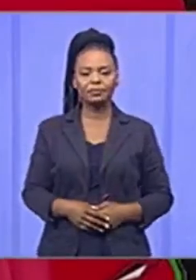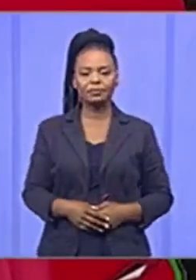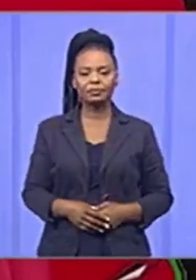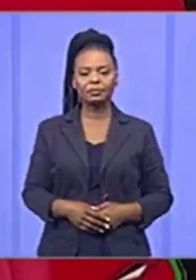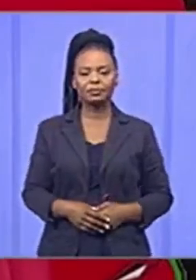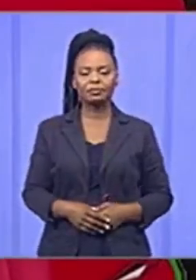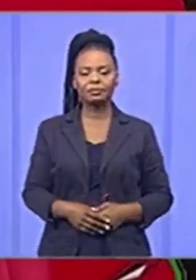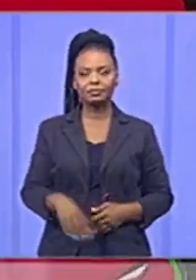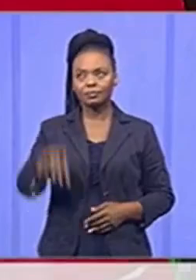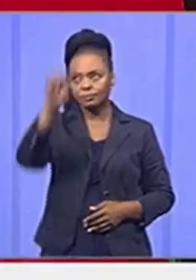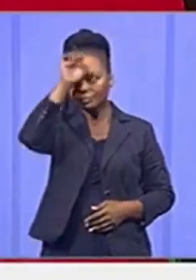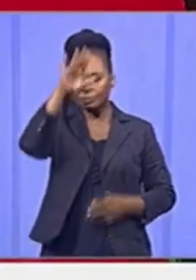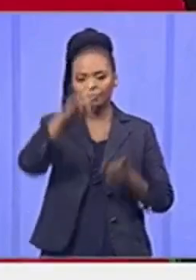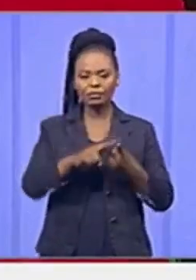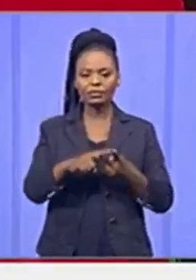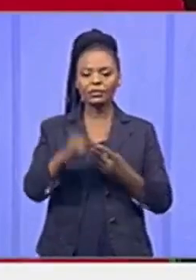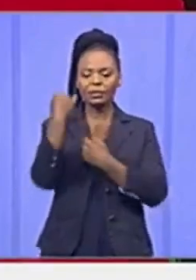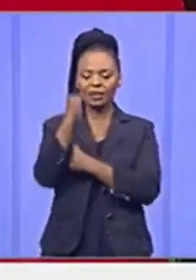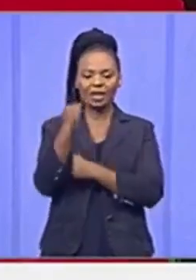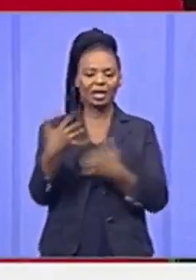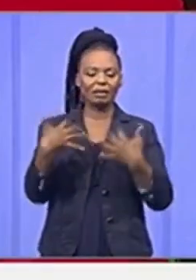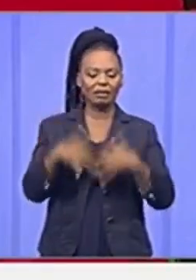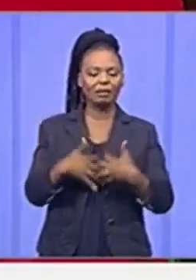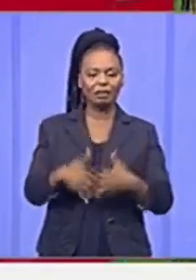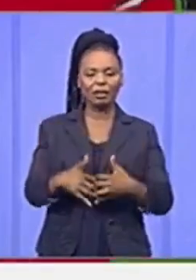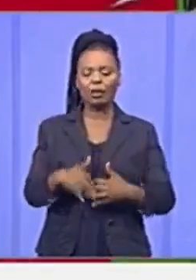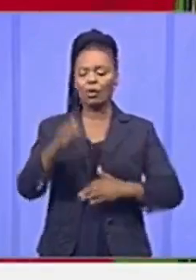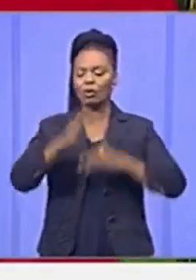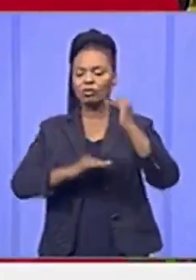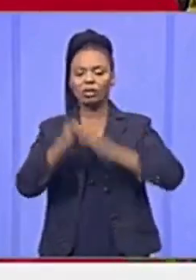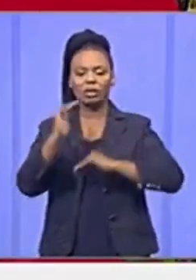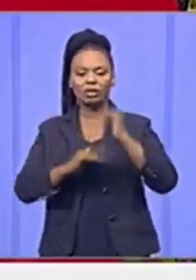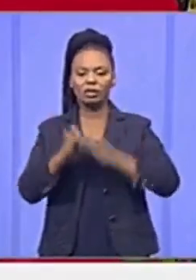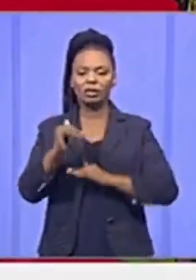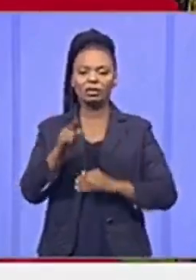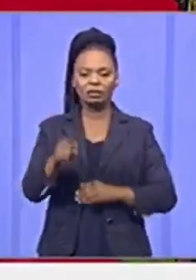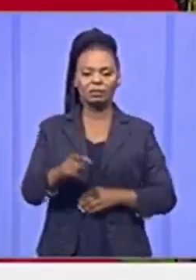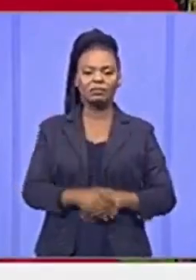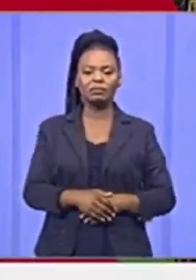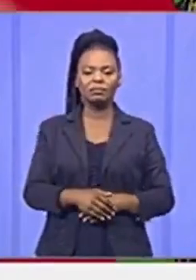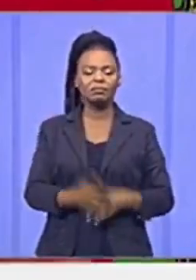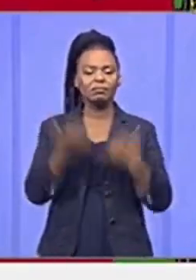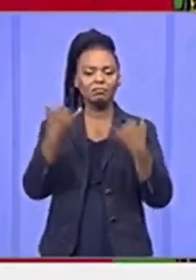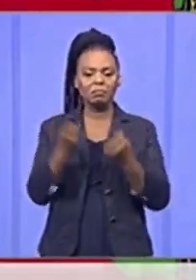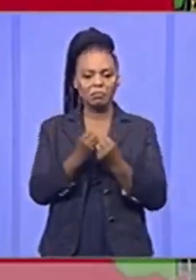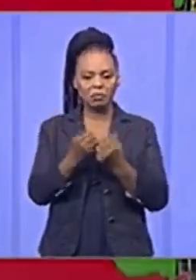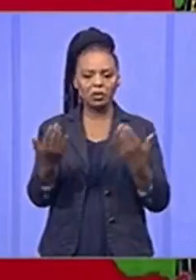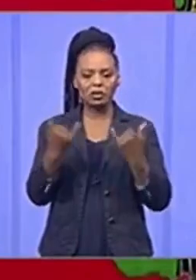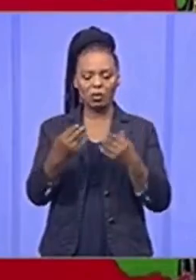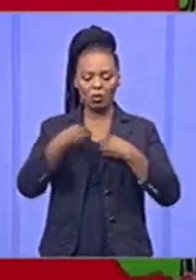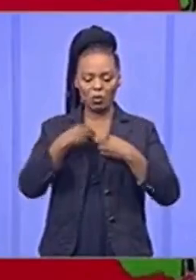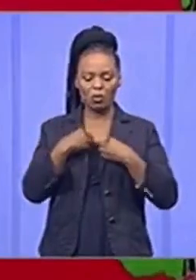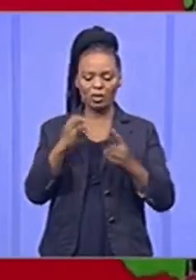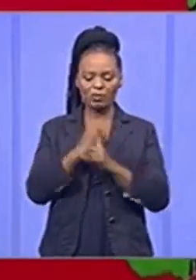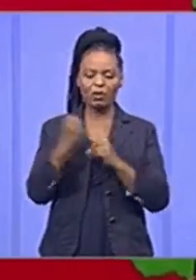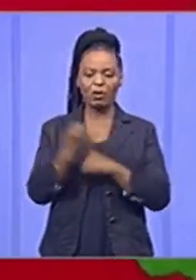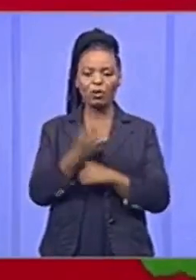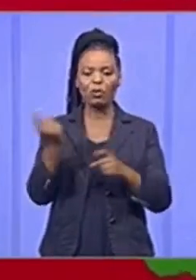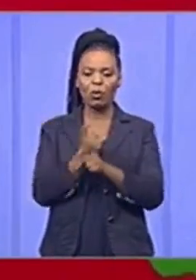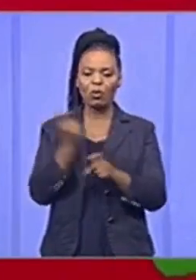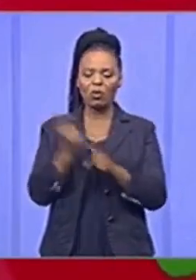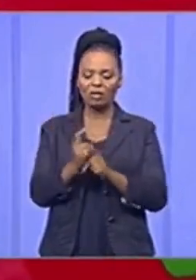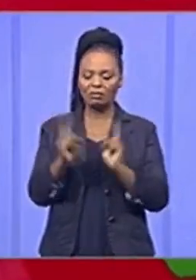sector, engineering, constructions have dramatically restructured their own environment because